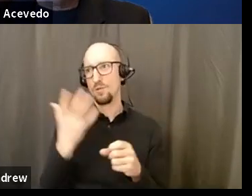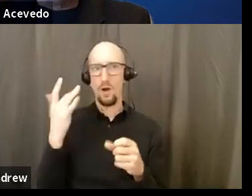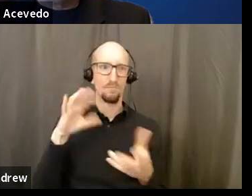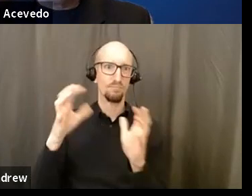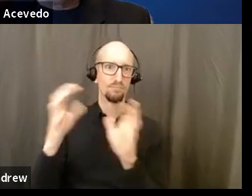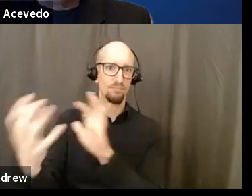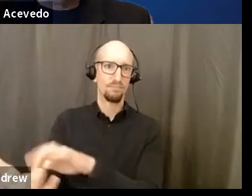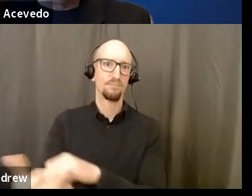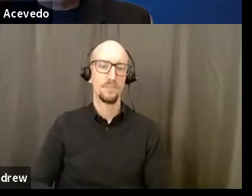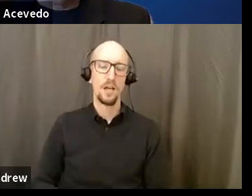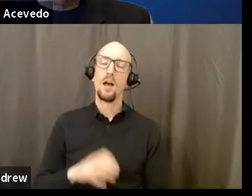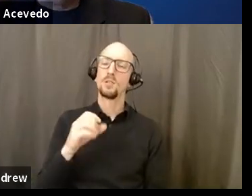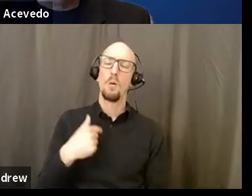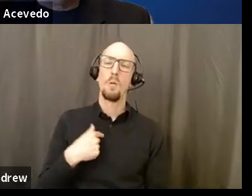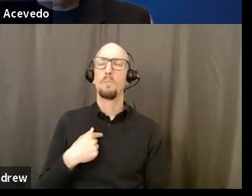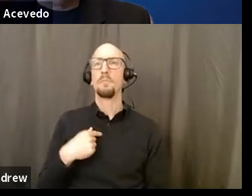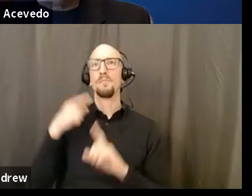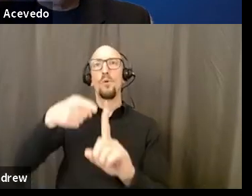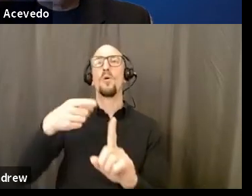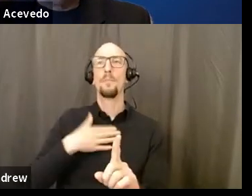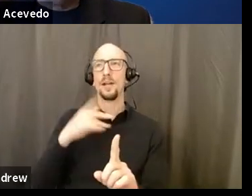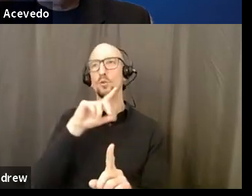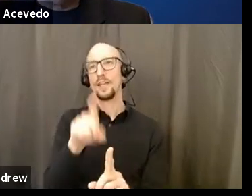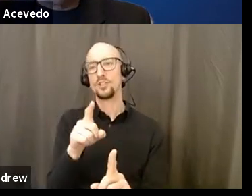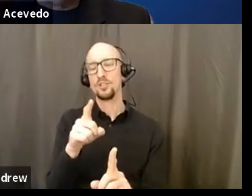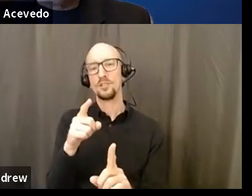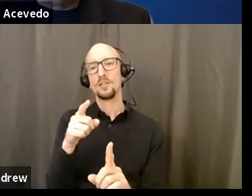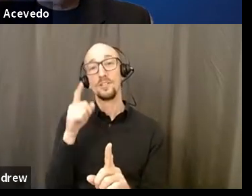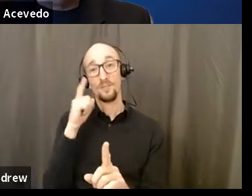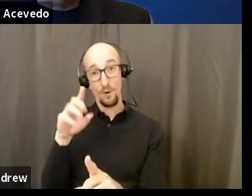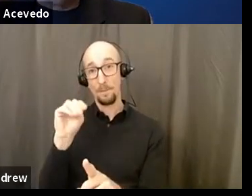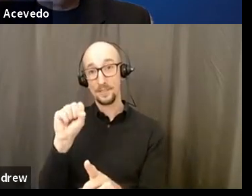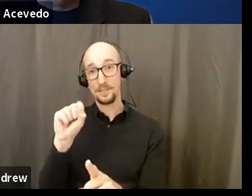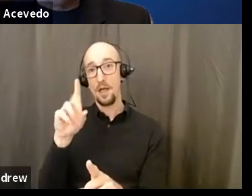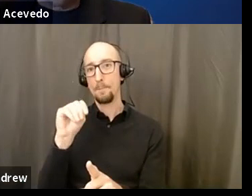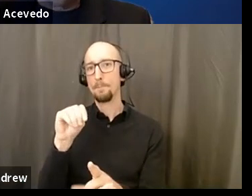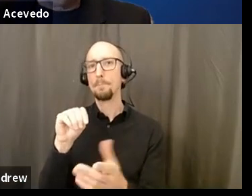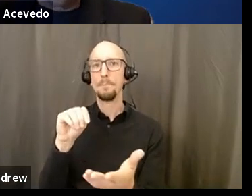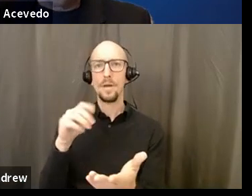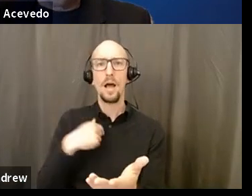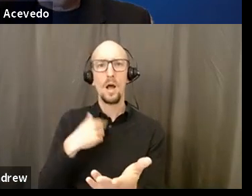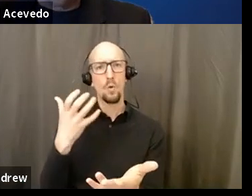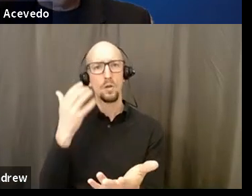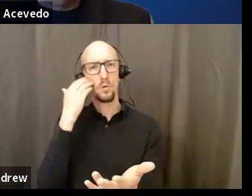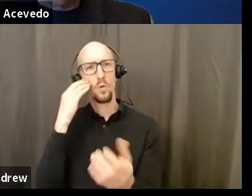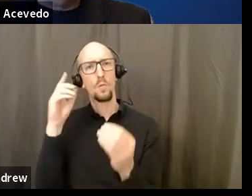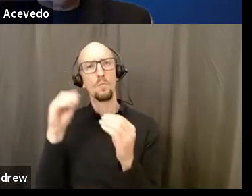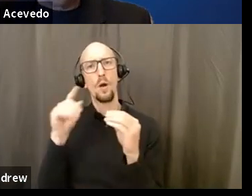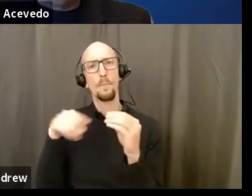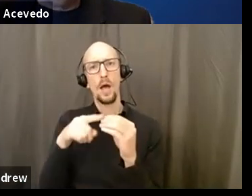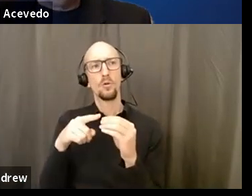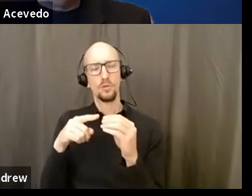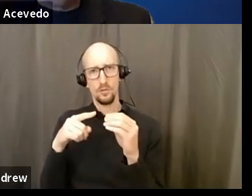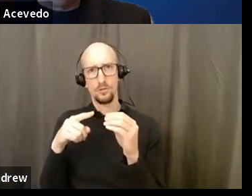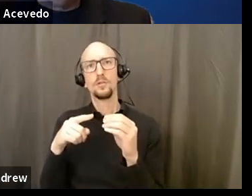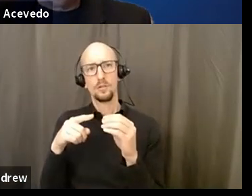disruptions. So I guess my question though is for Ms. Lum to hear more about the recommendation of